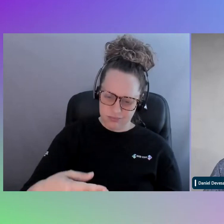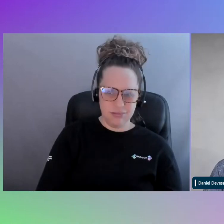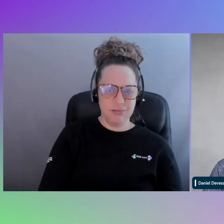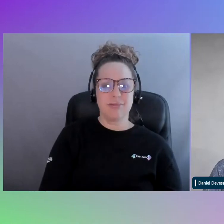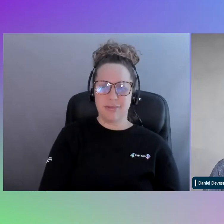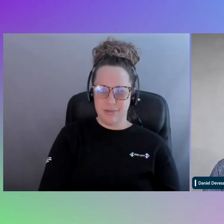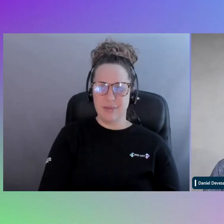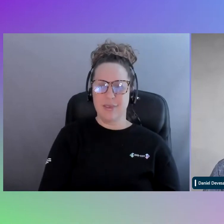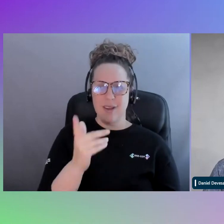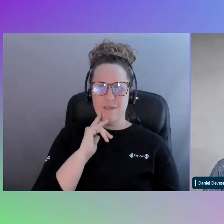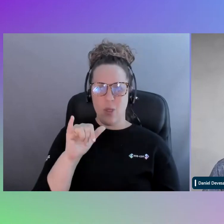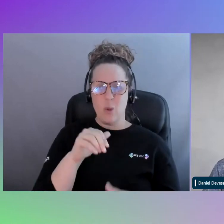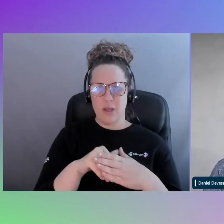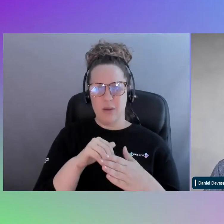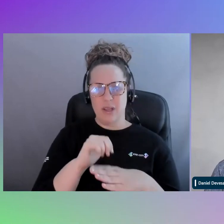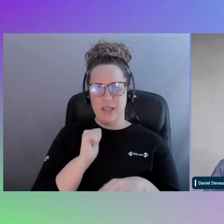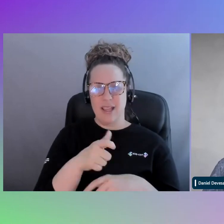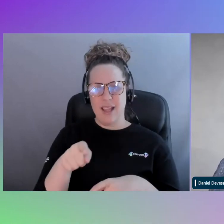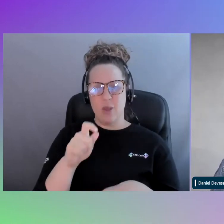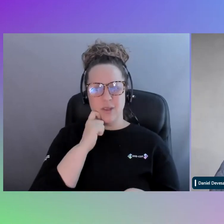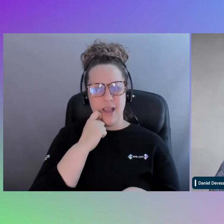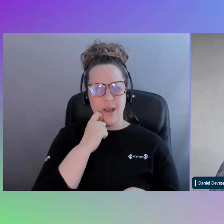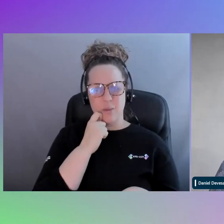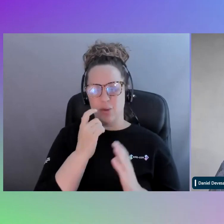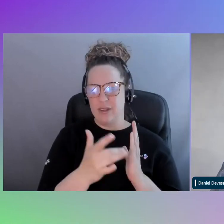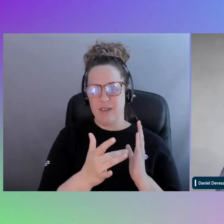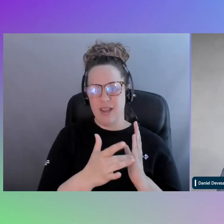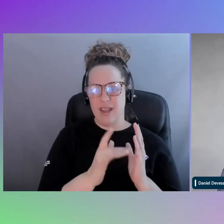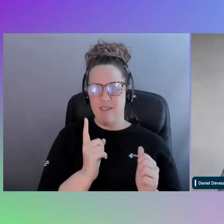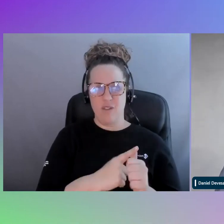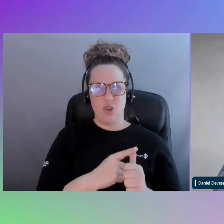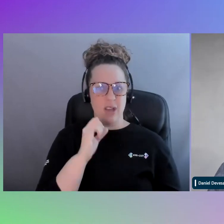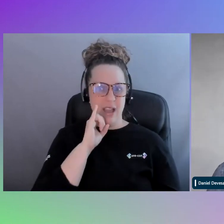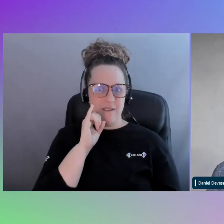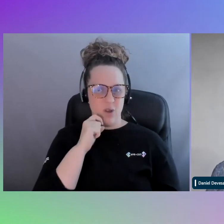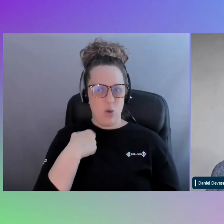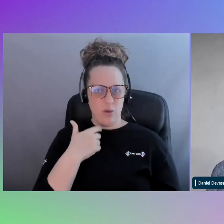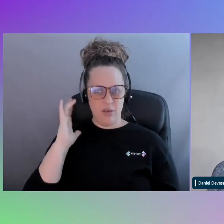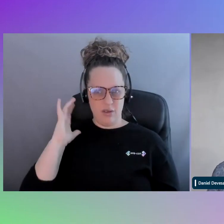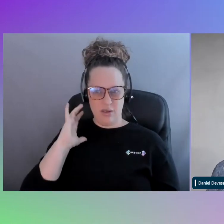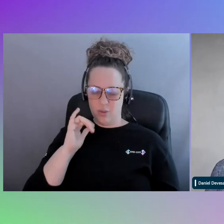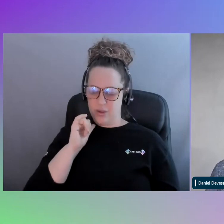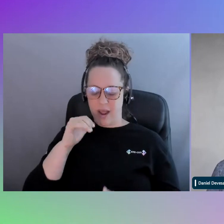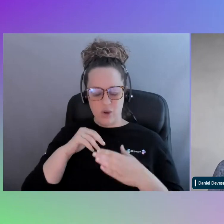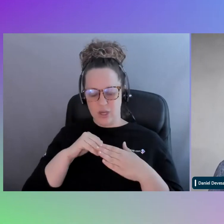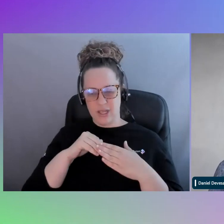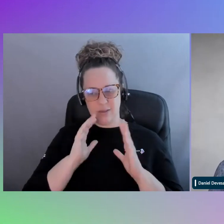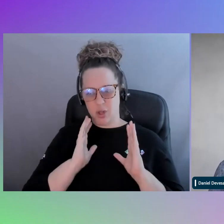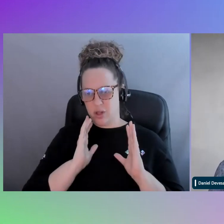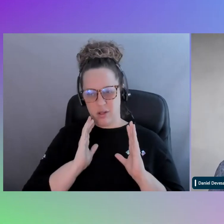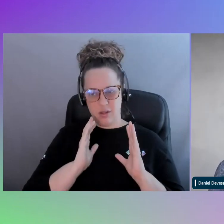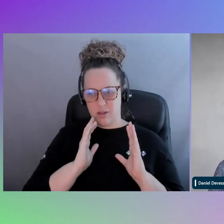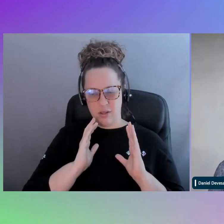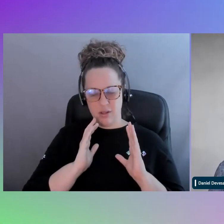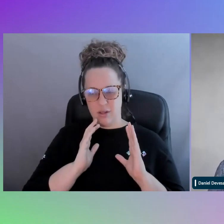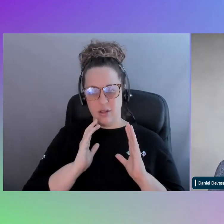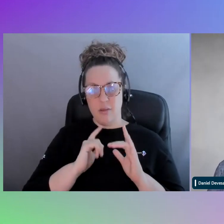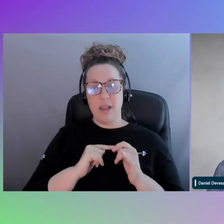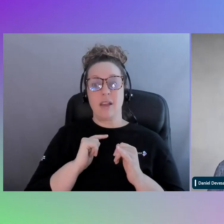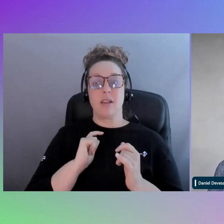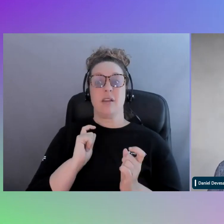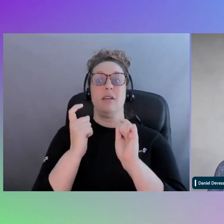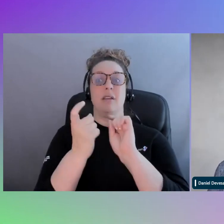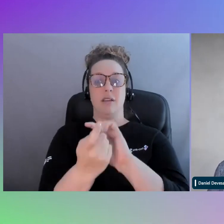settings in Apple's devices. So the first iPhone, as we mentioned, was not very accessible, but